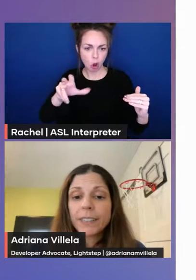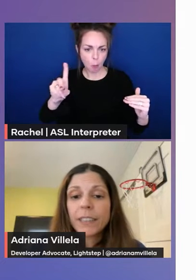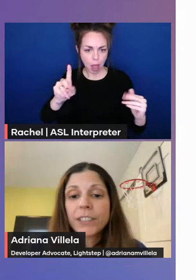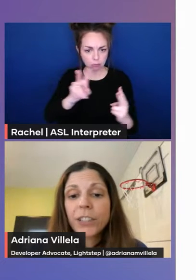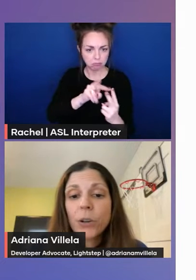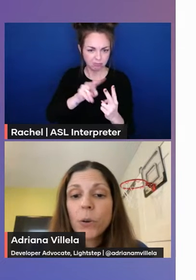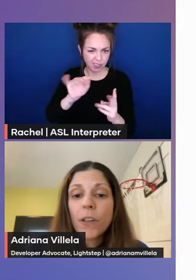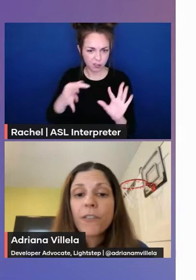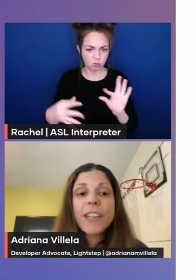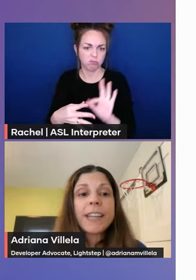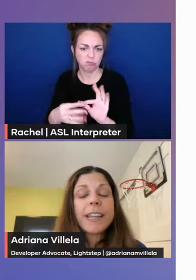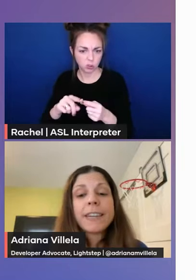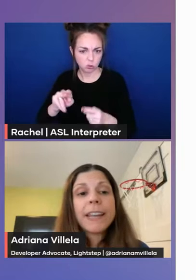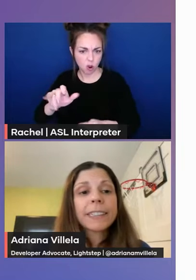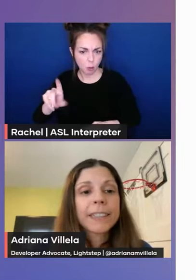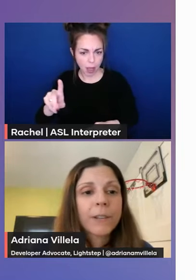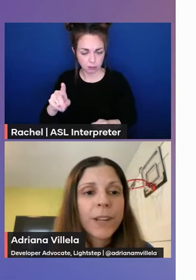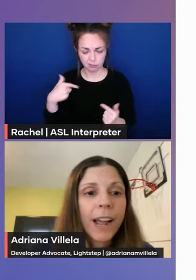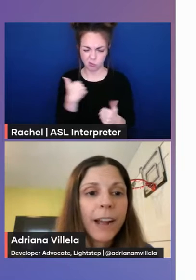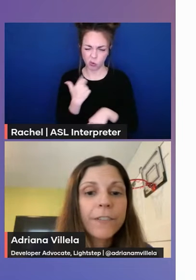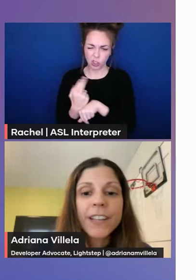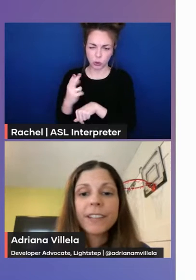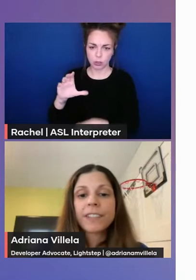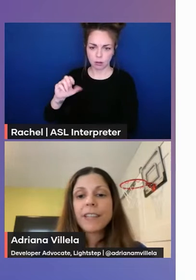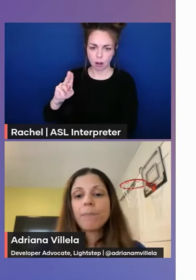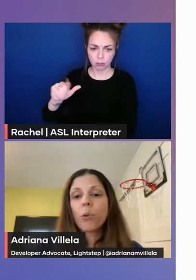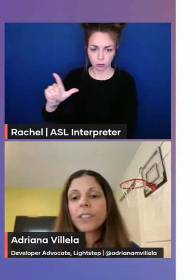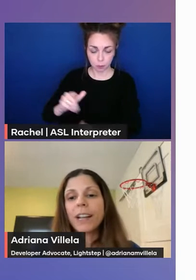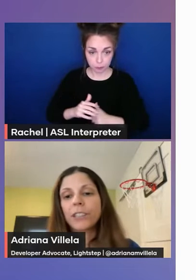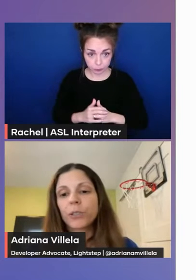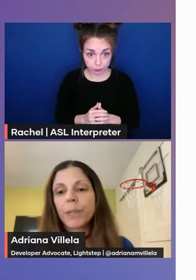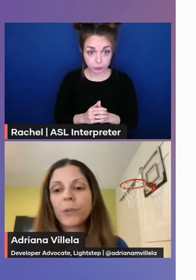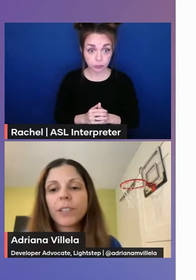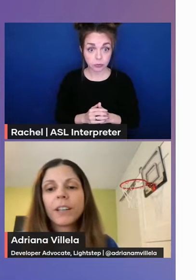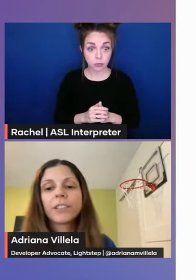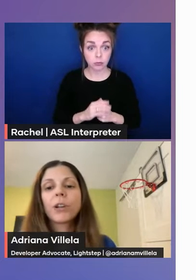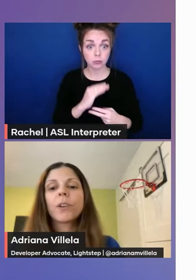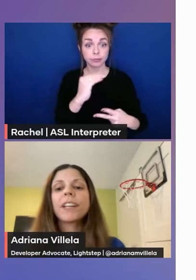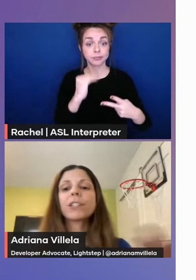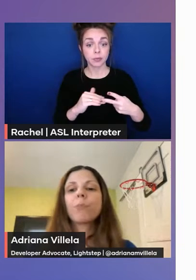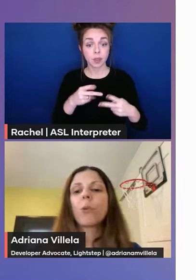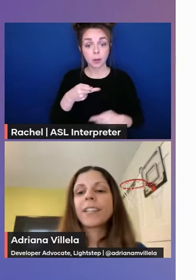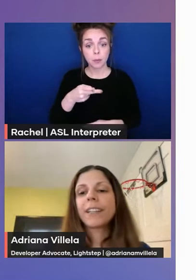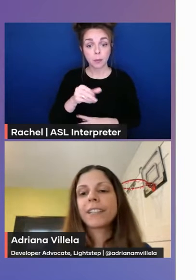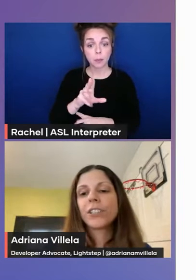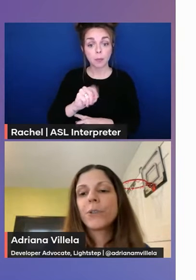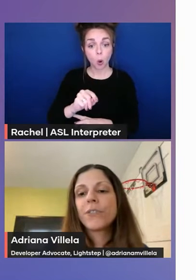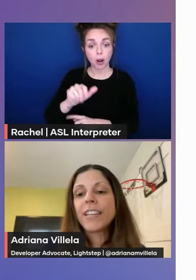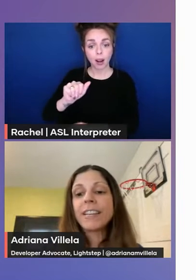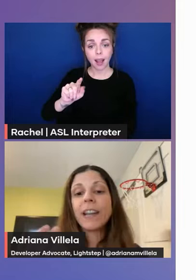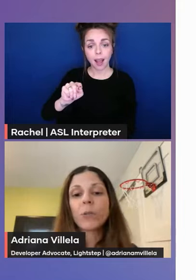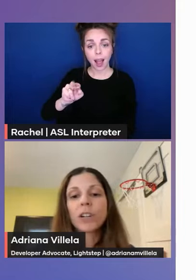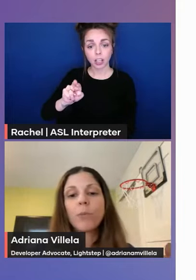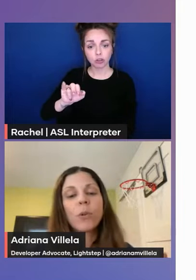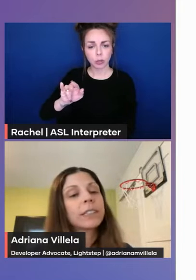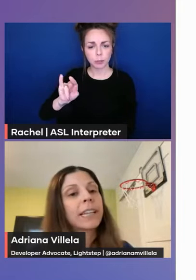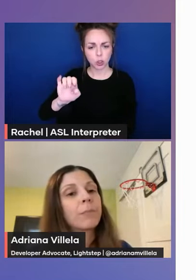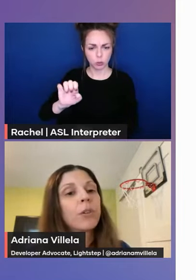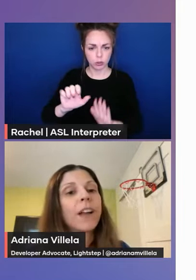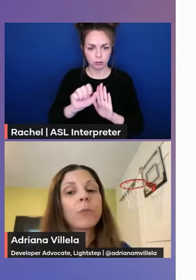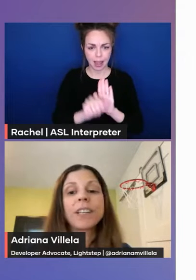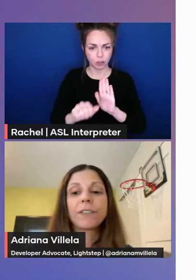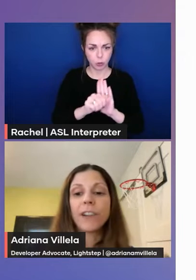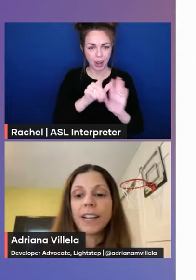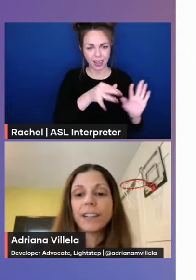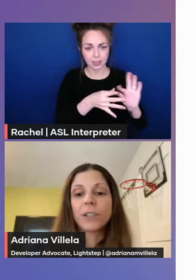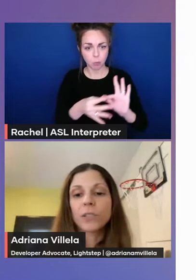All right, so the next thing we have is the port attribute. So it's pointing to the network port